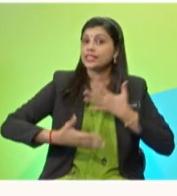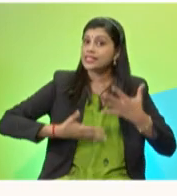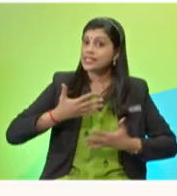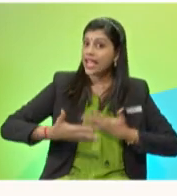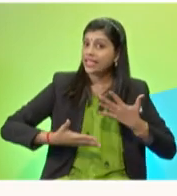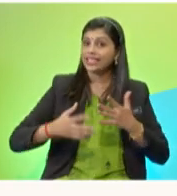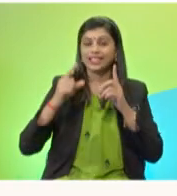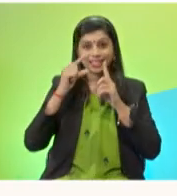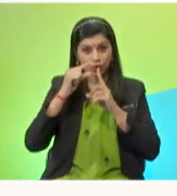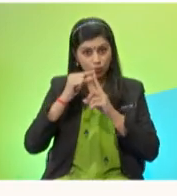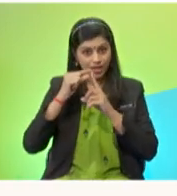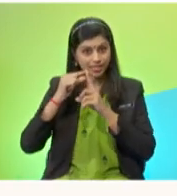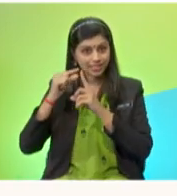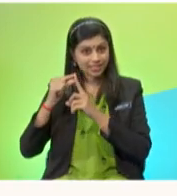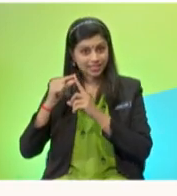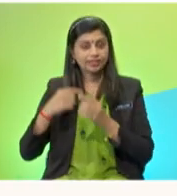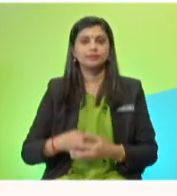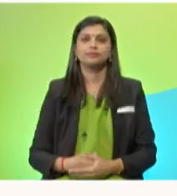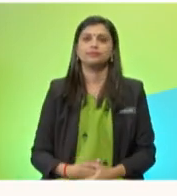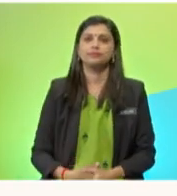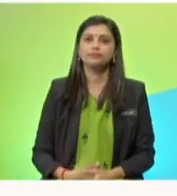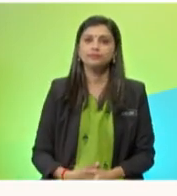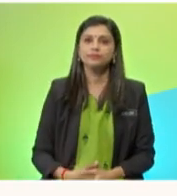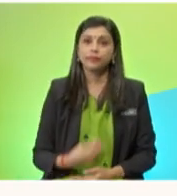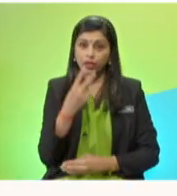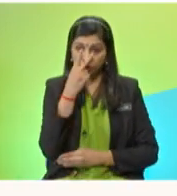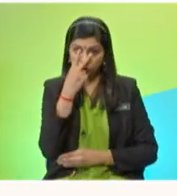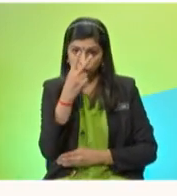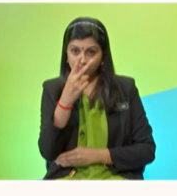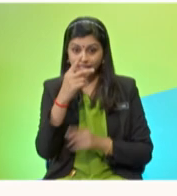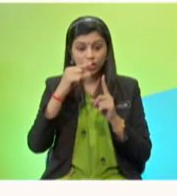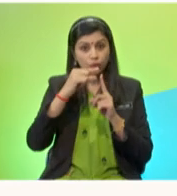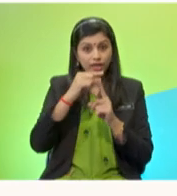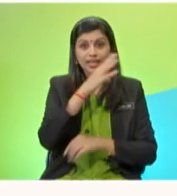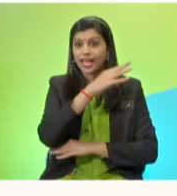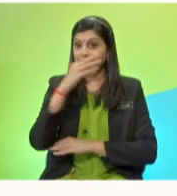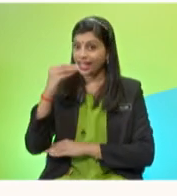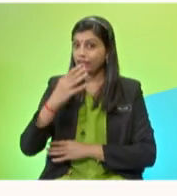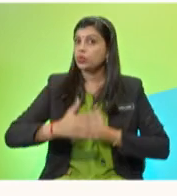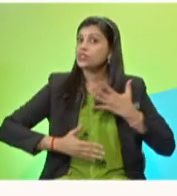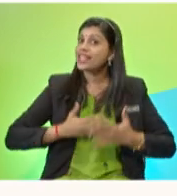BI 2.2.6, recognize and sound out initial, medial and ending sounds in a word. And